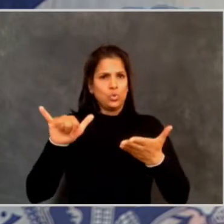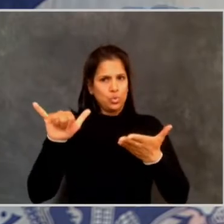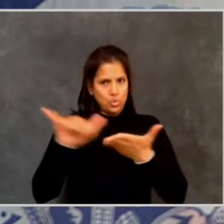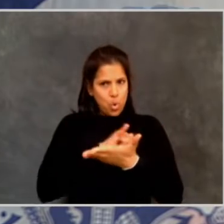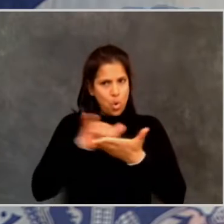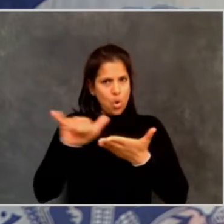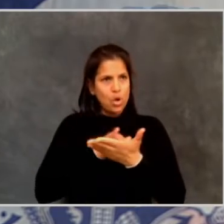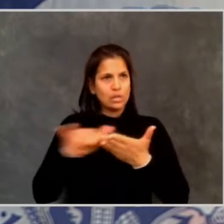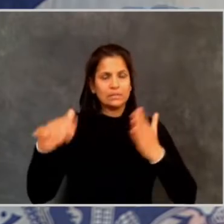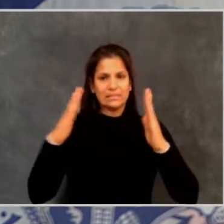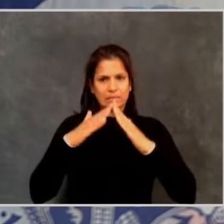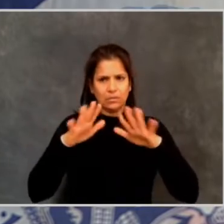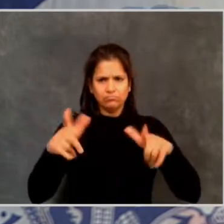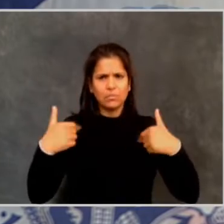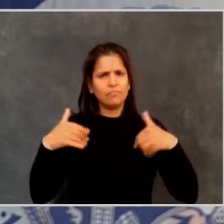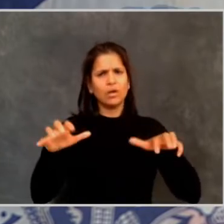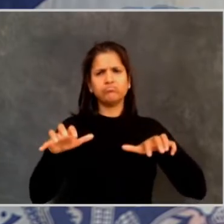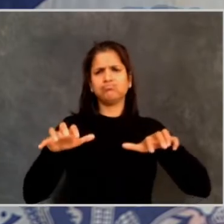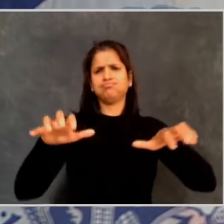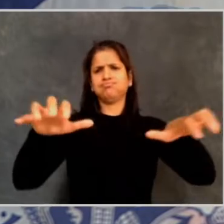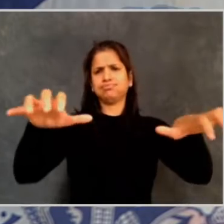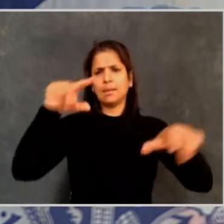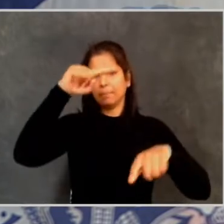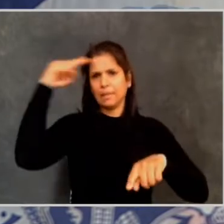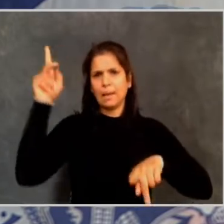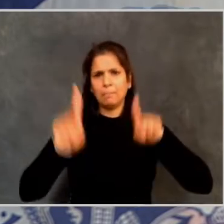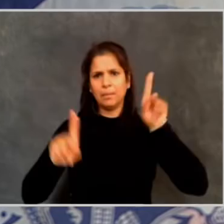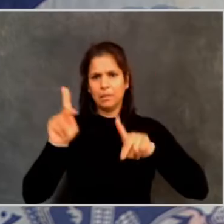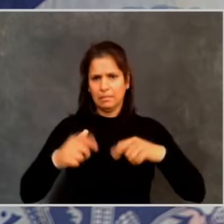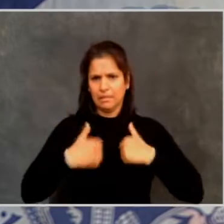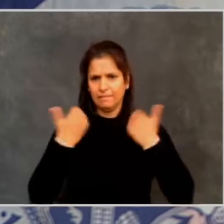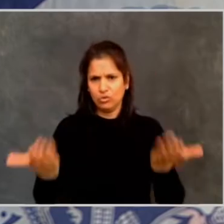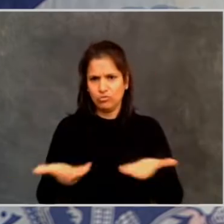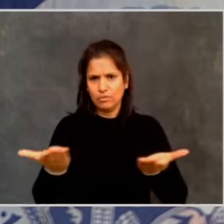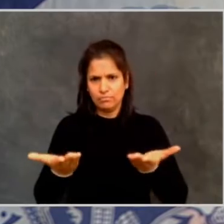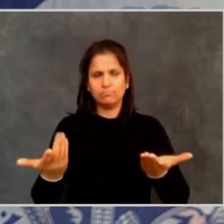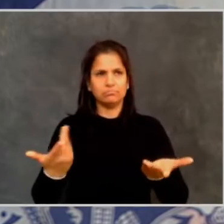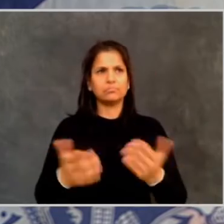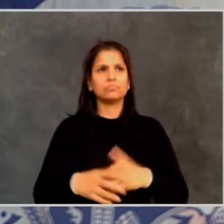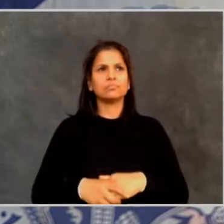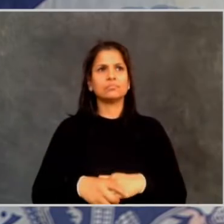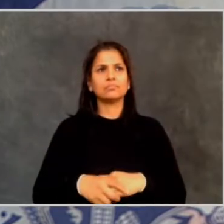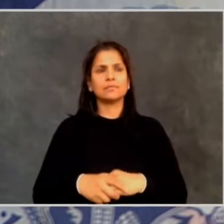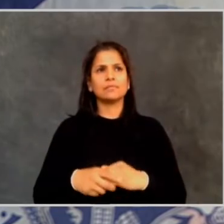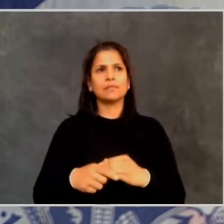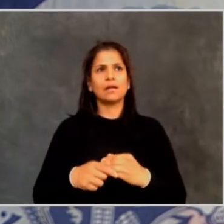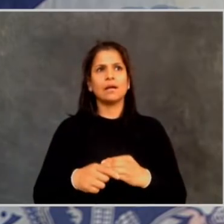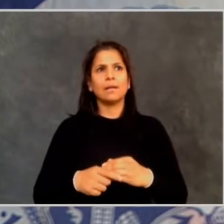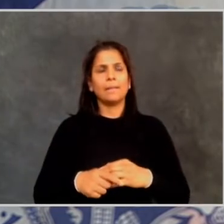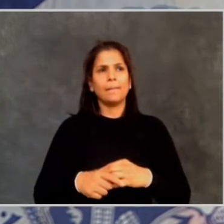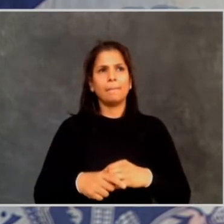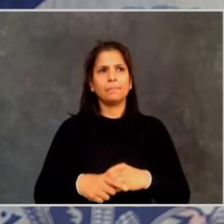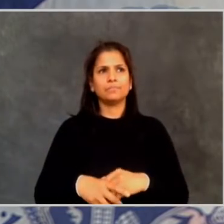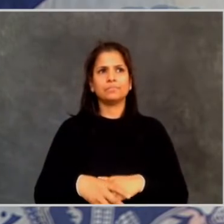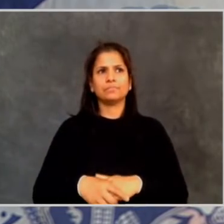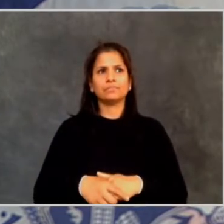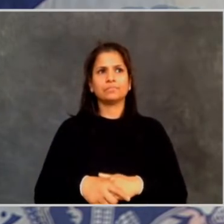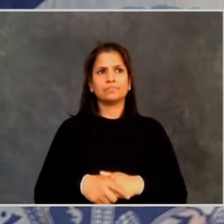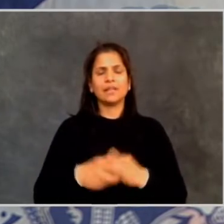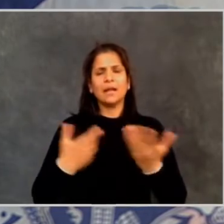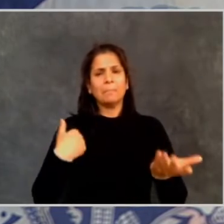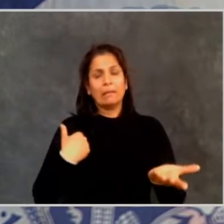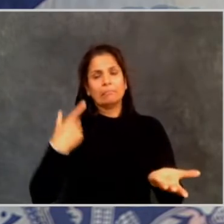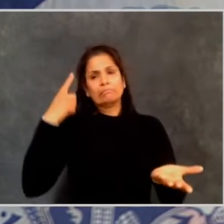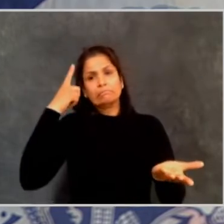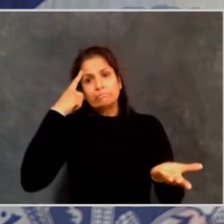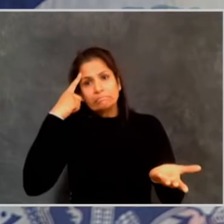aggressively. And then immigration status, what's happened in the last few years has really driven a lot of immigrants, undocumented